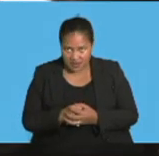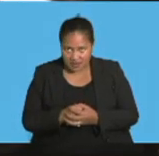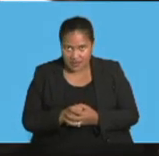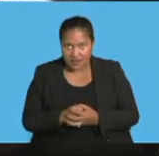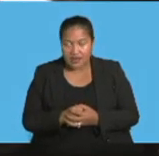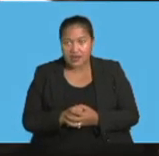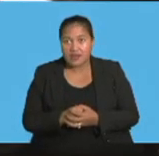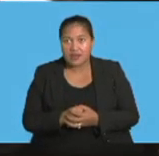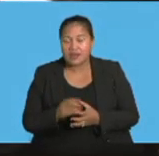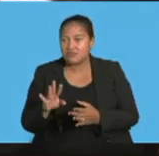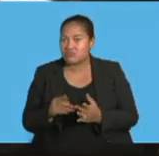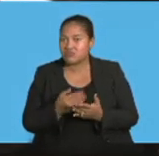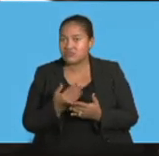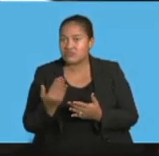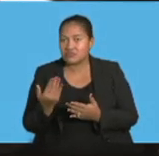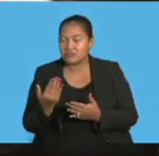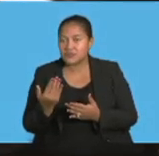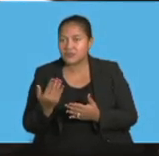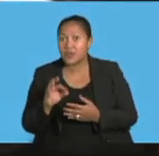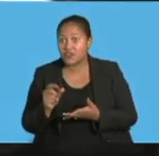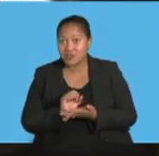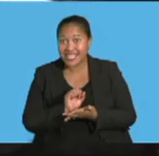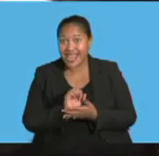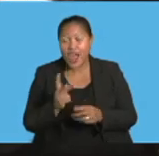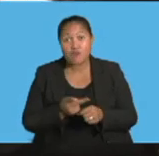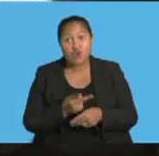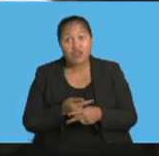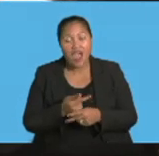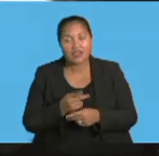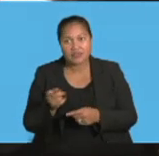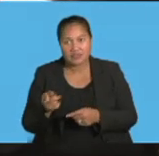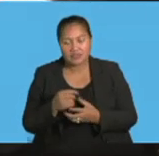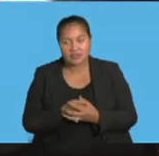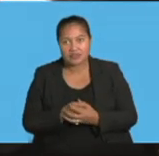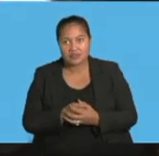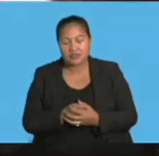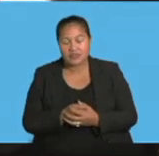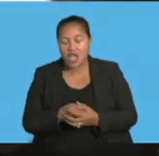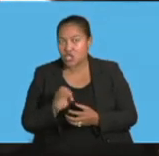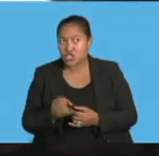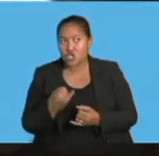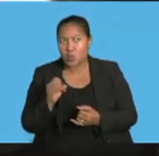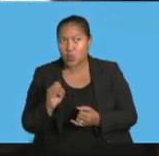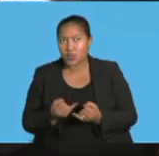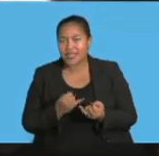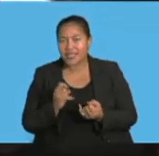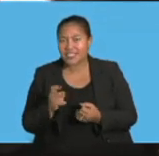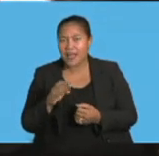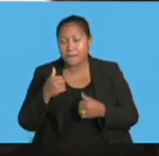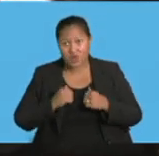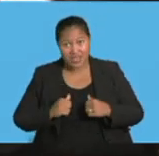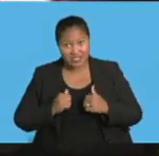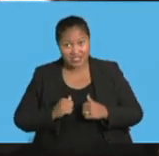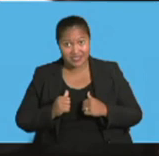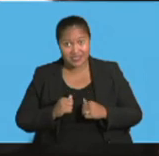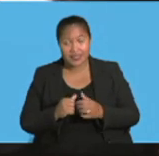and selling the products from that particular animal. So it is a practice which